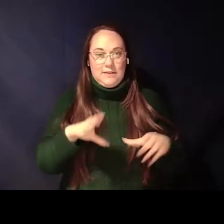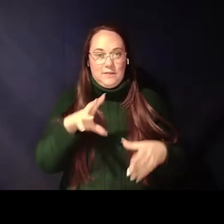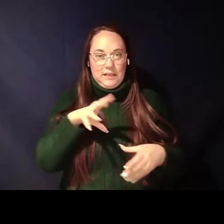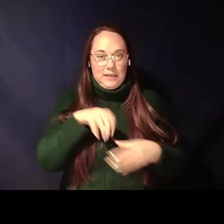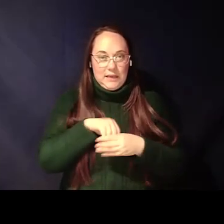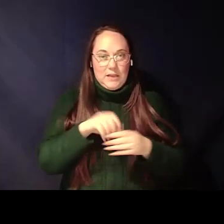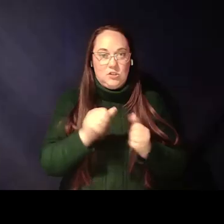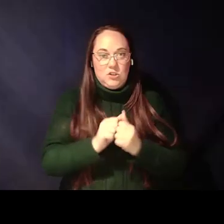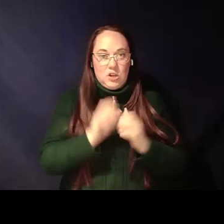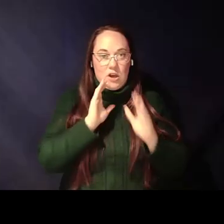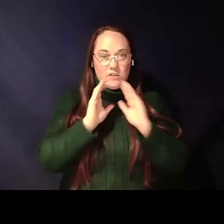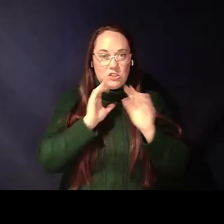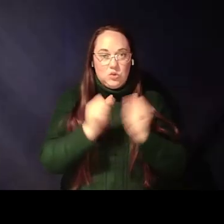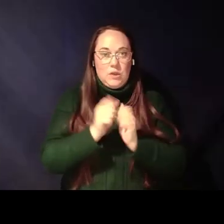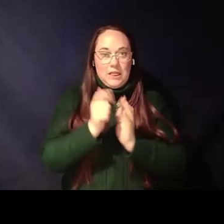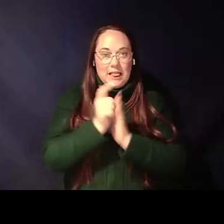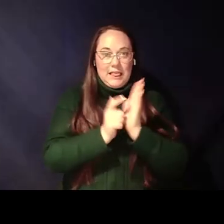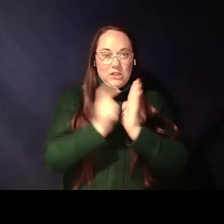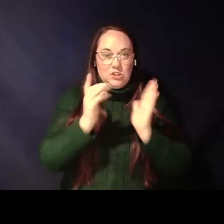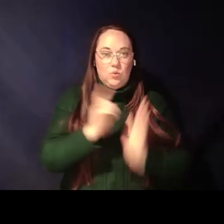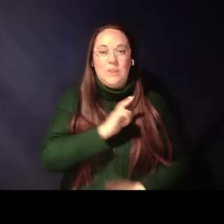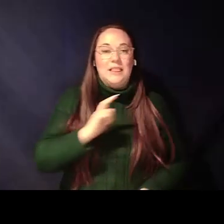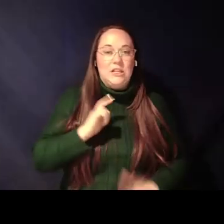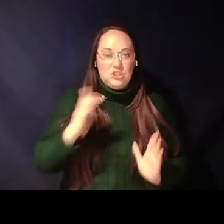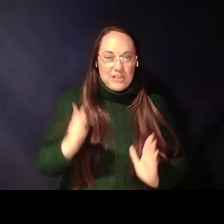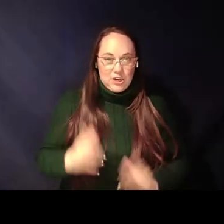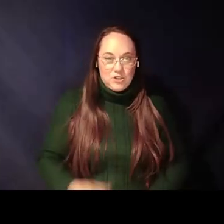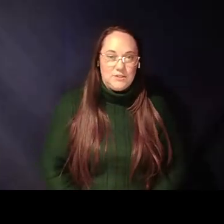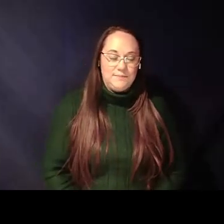with legislators.